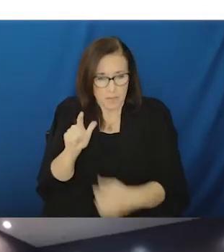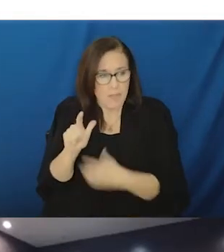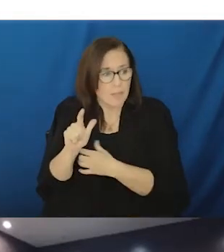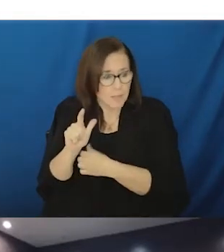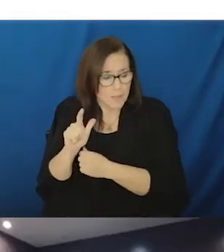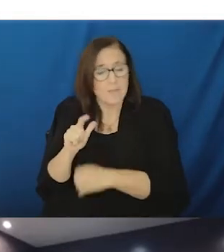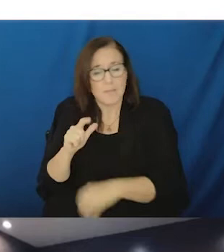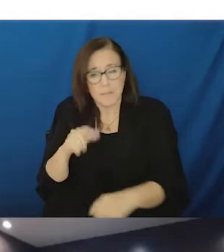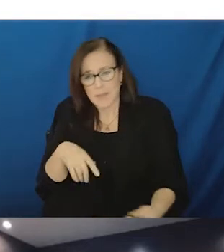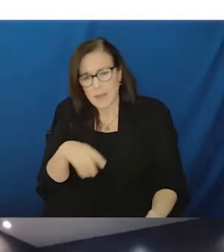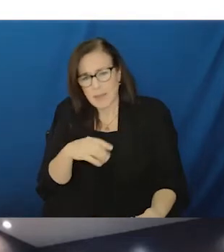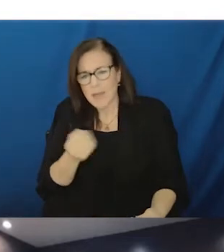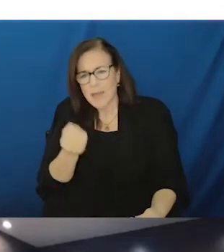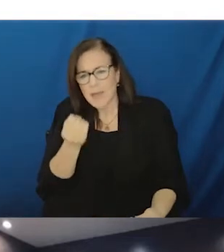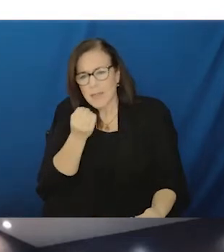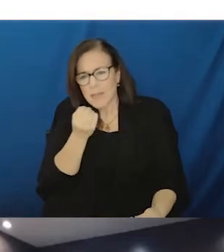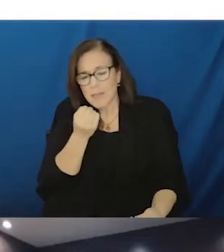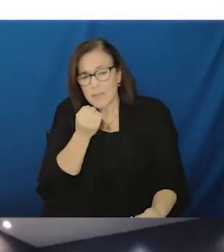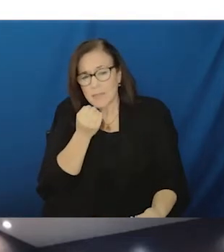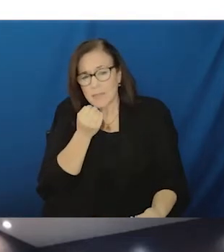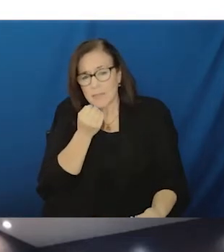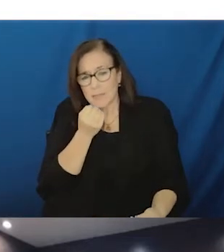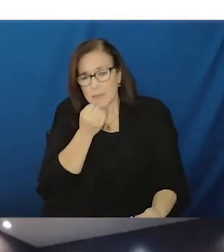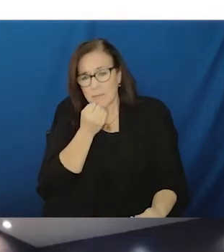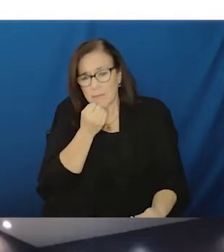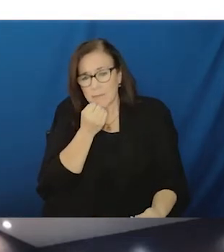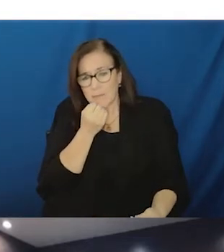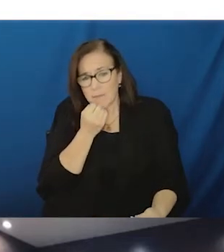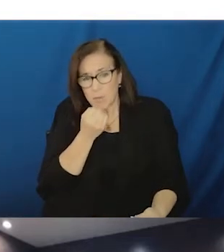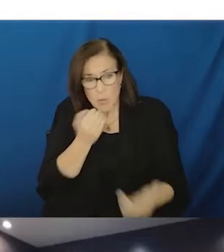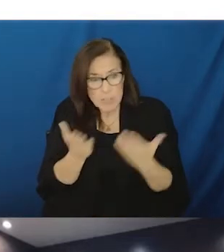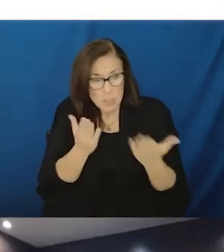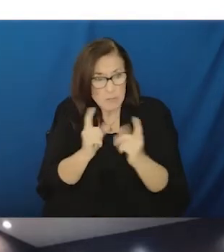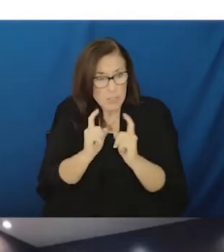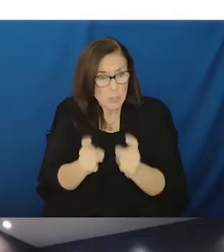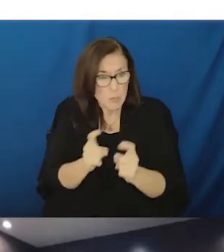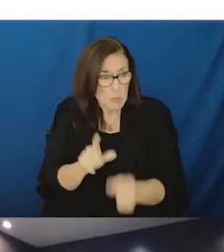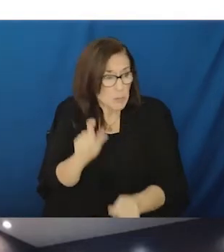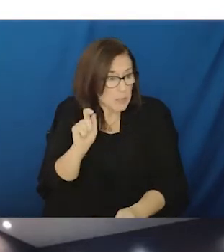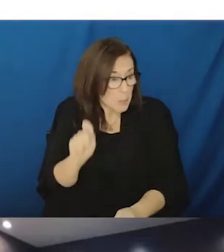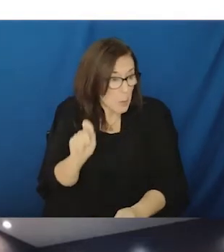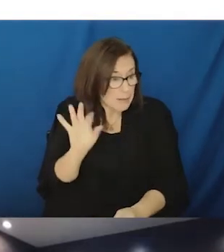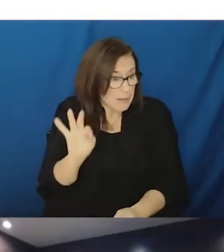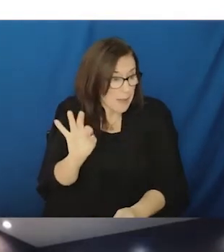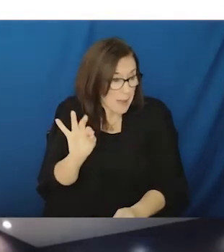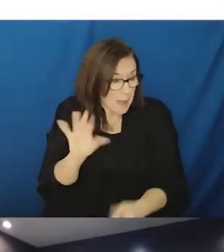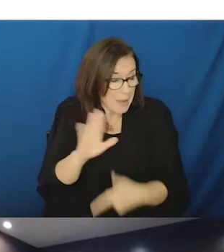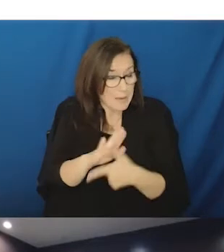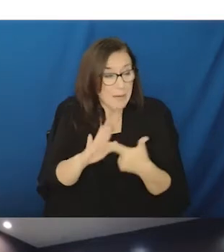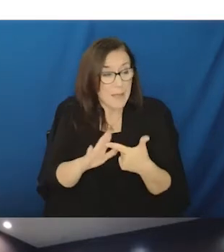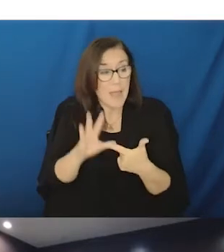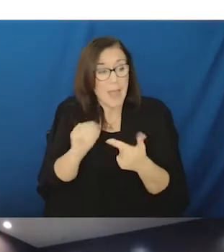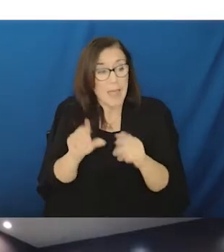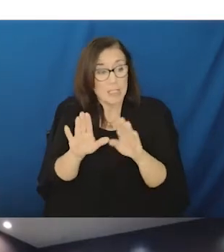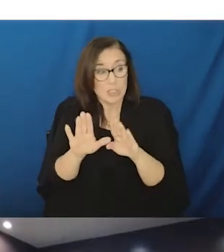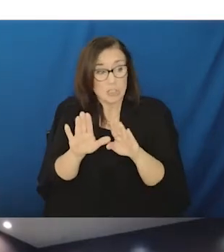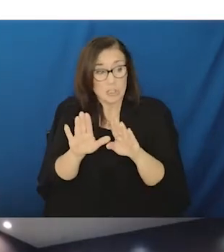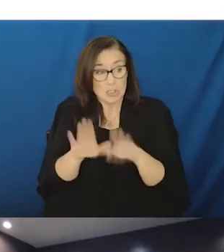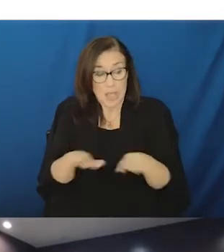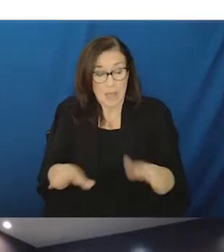service contribution has remained the same at 0.9%. And we also have the child development contribution still